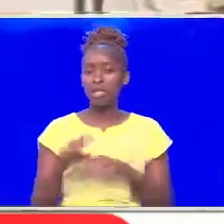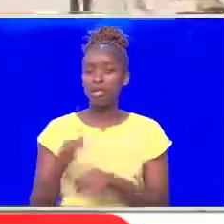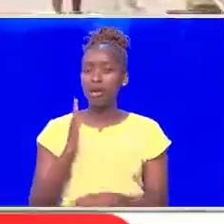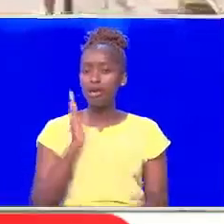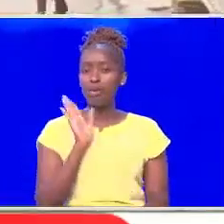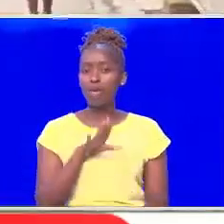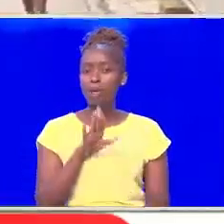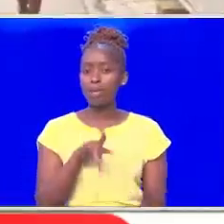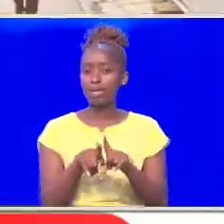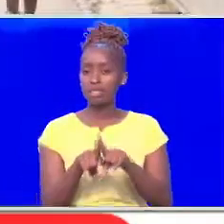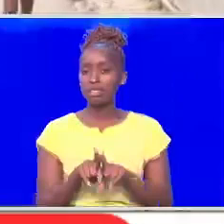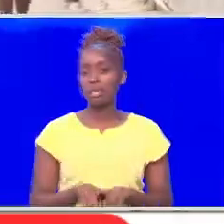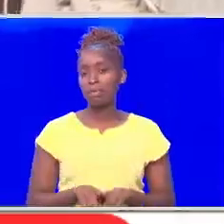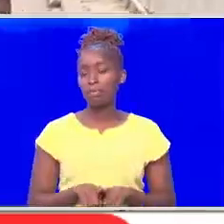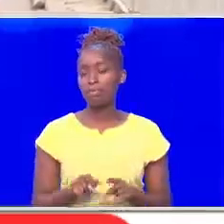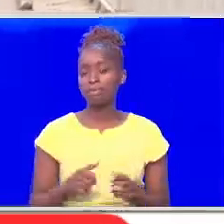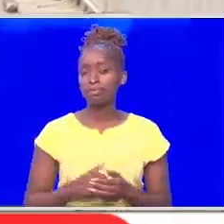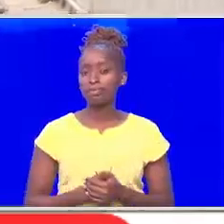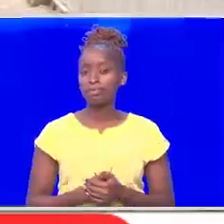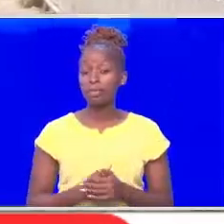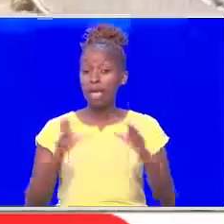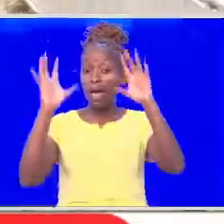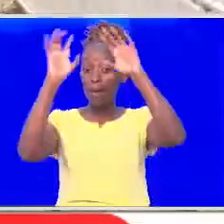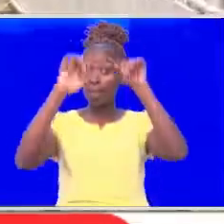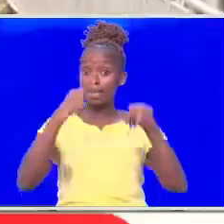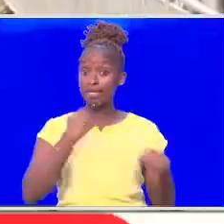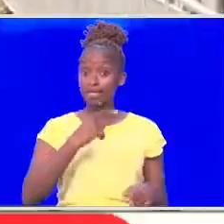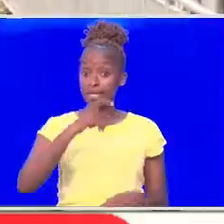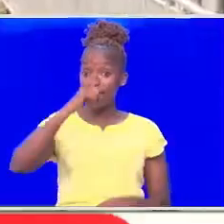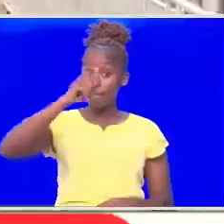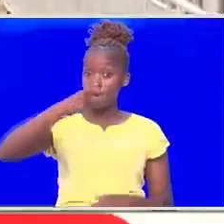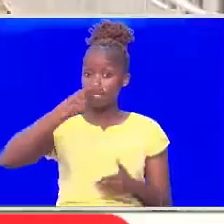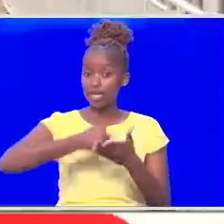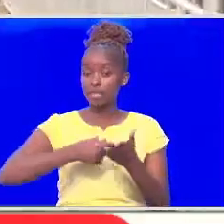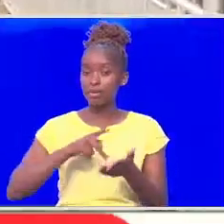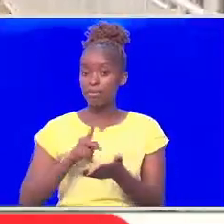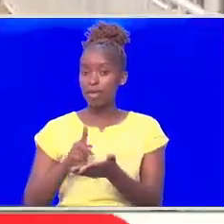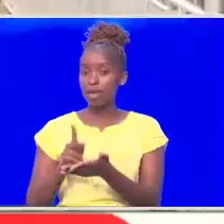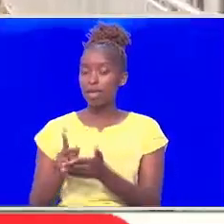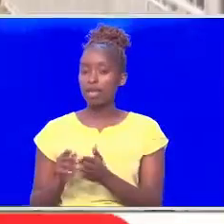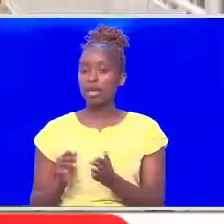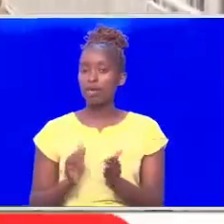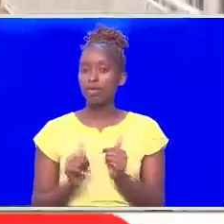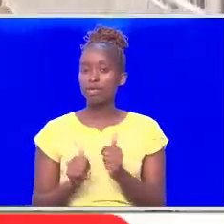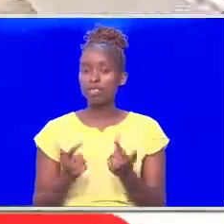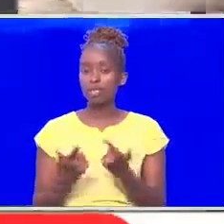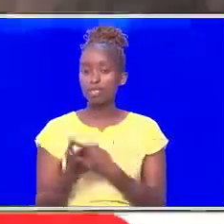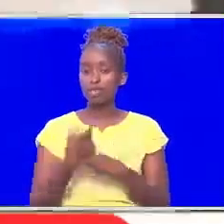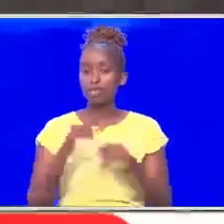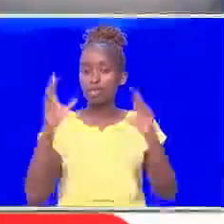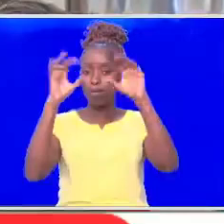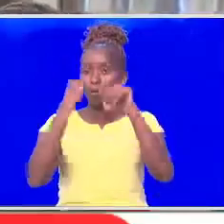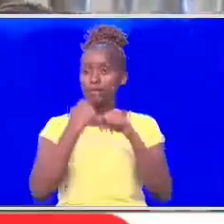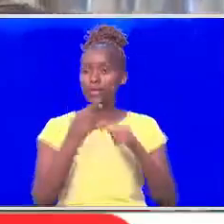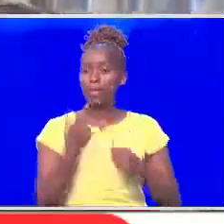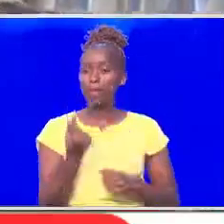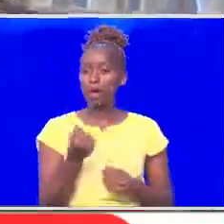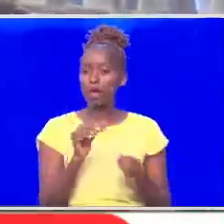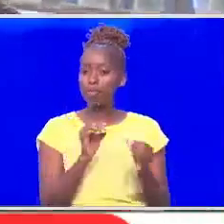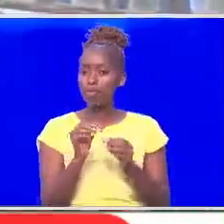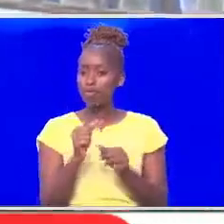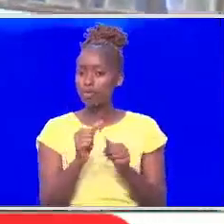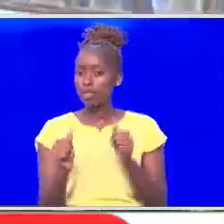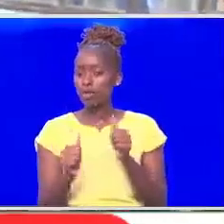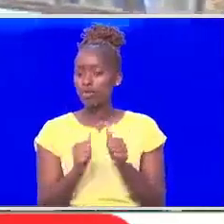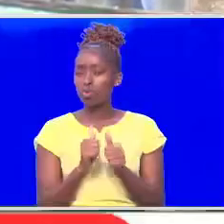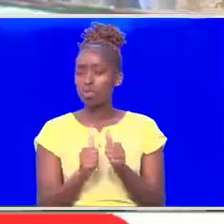wanahangaika. With the president saying that taxes must be paid, many Kenyans differed with the president, questioning where the money was going. However, there were